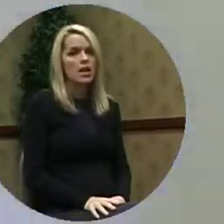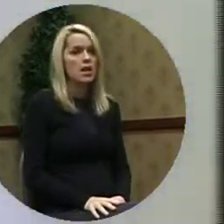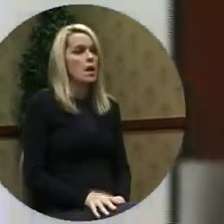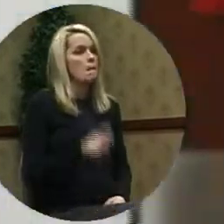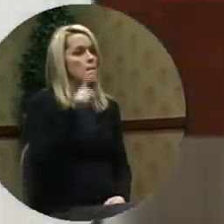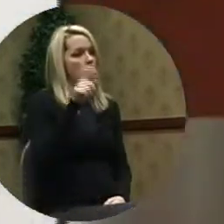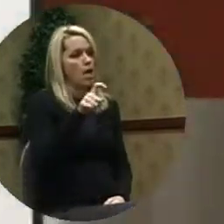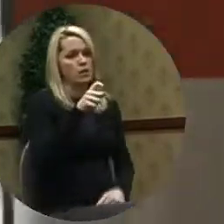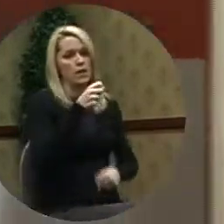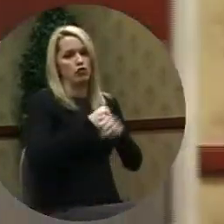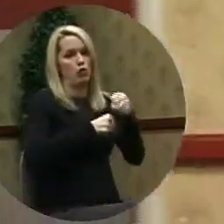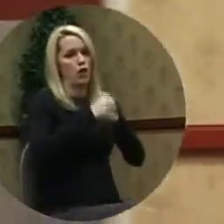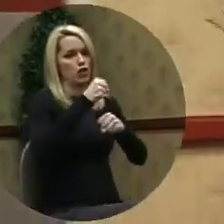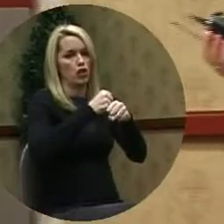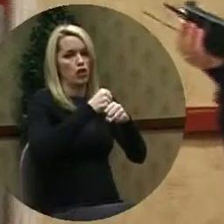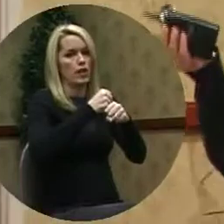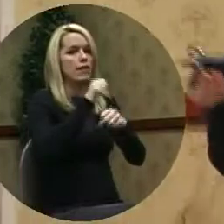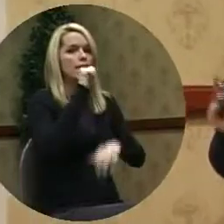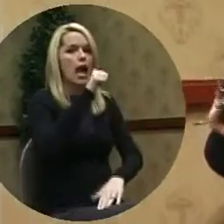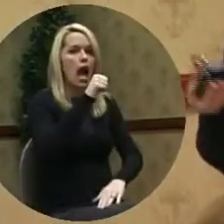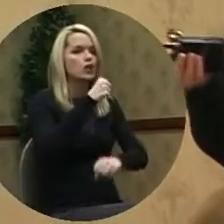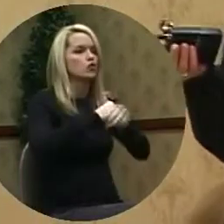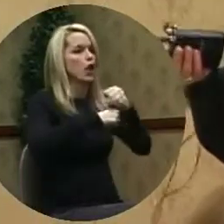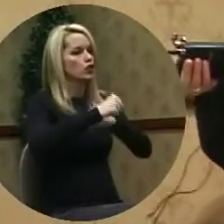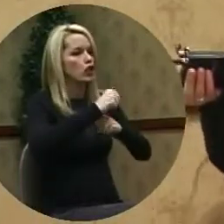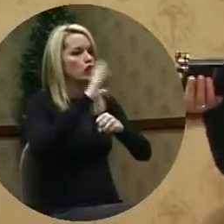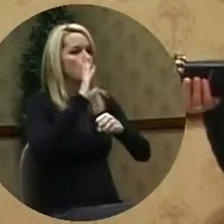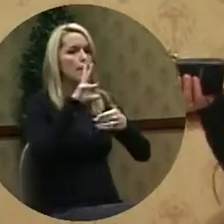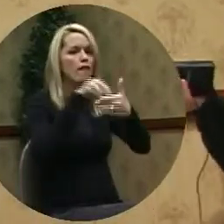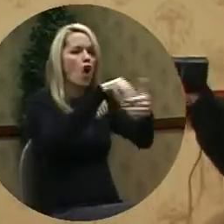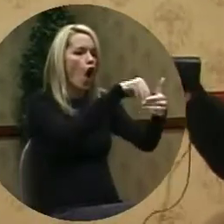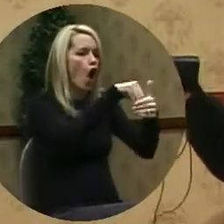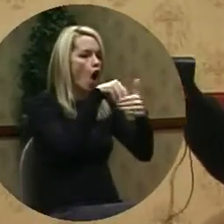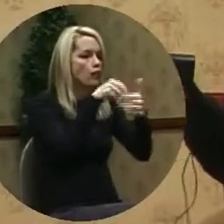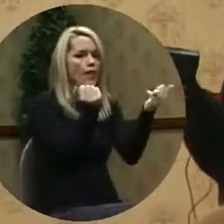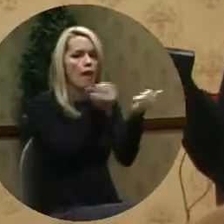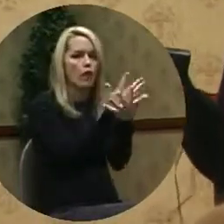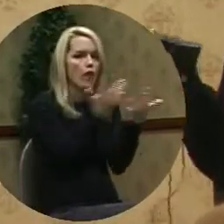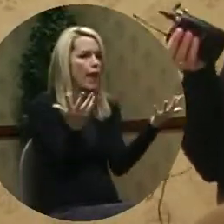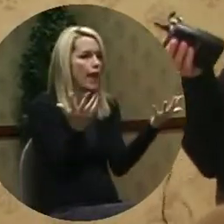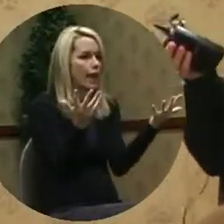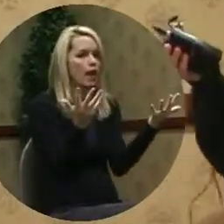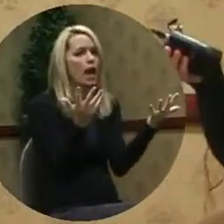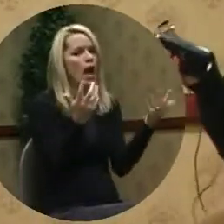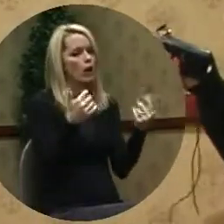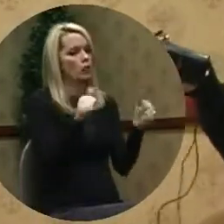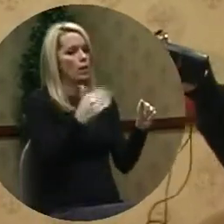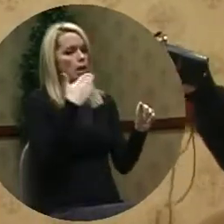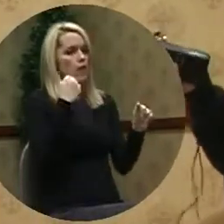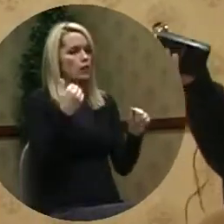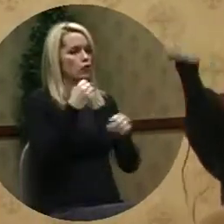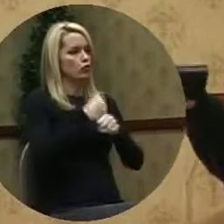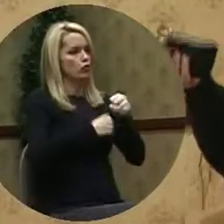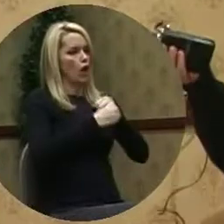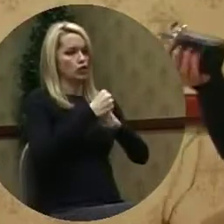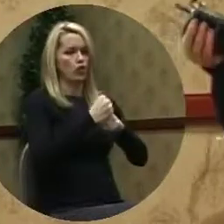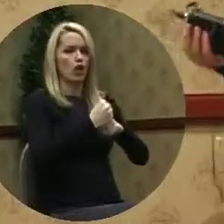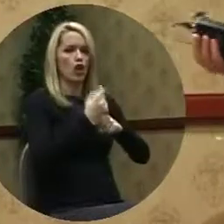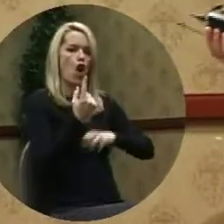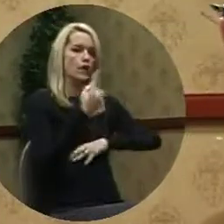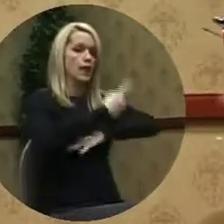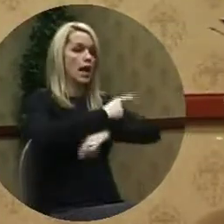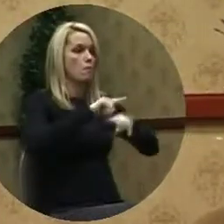into these things where she's going into people's pockets. And so our problem is that I do my best to structure every single second of her day, but there